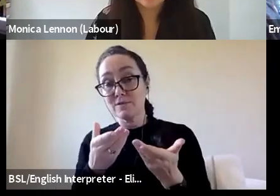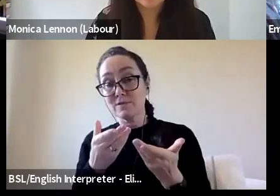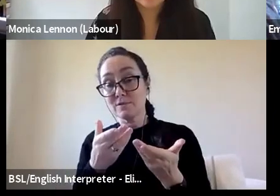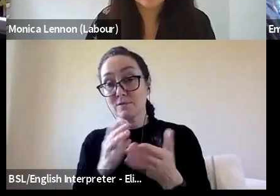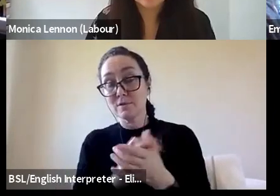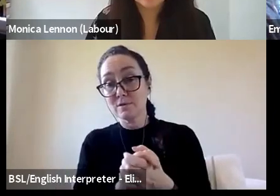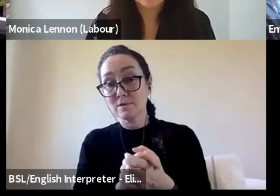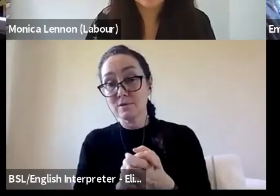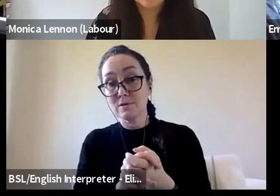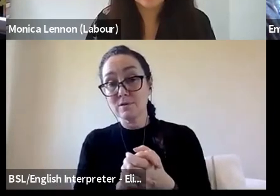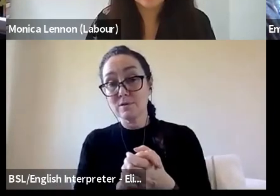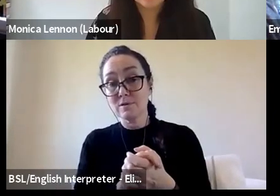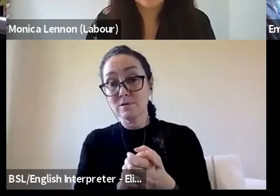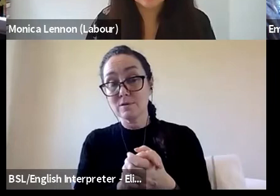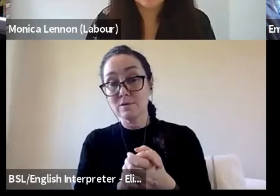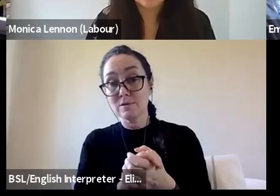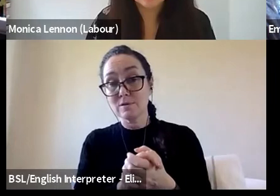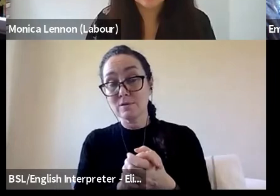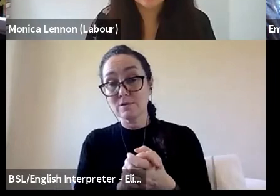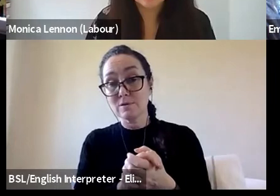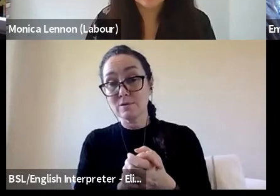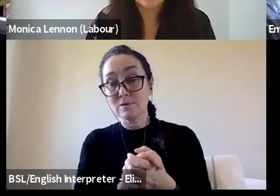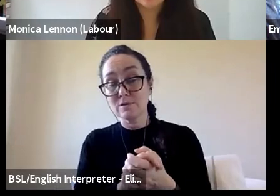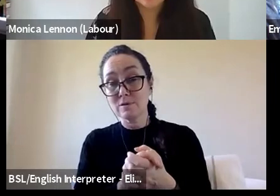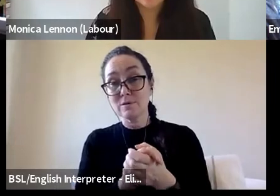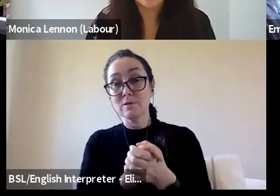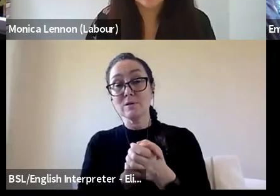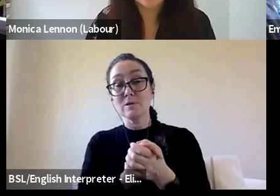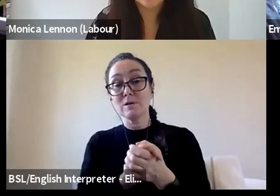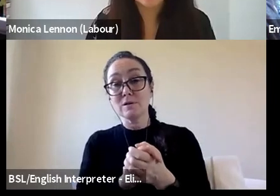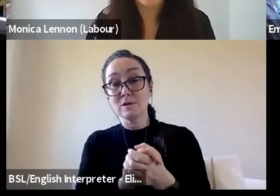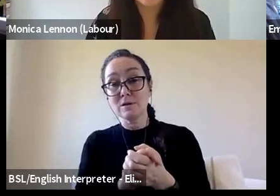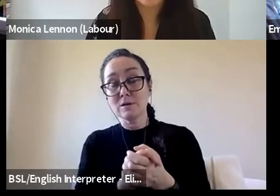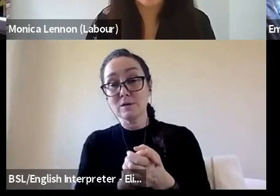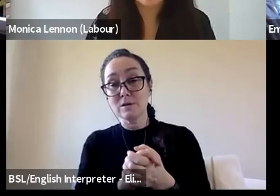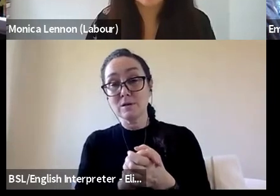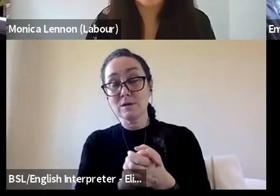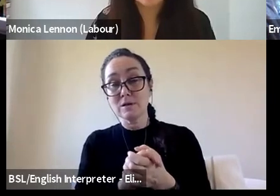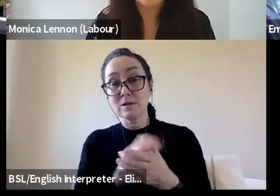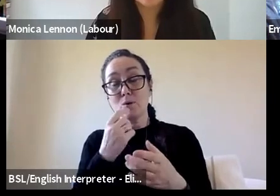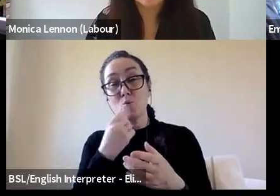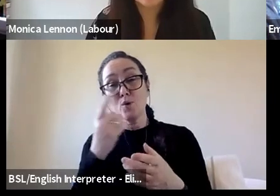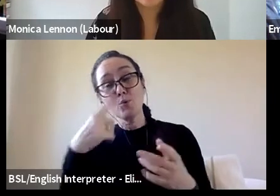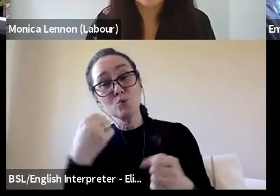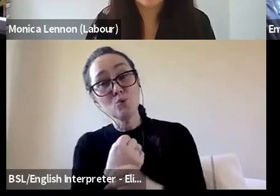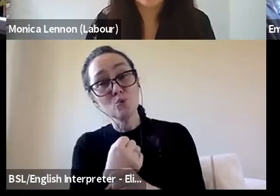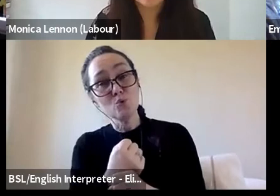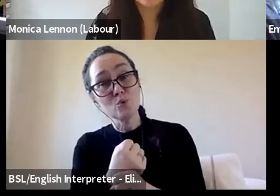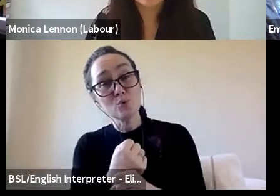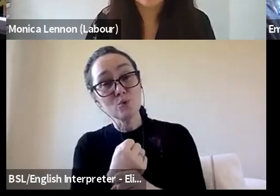know, what you're going to do about remobilising, you know,